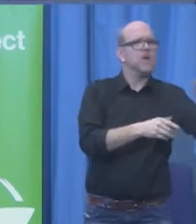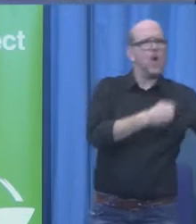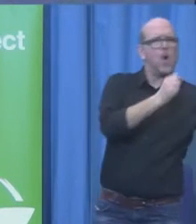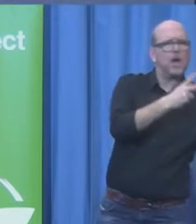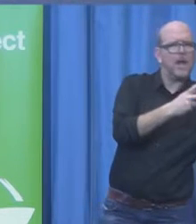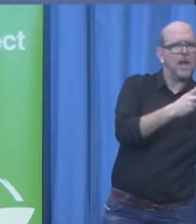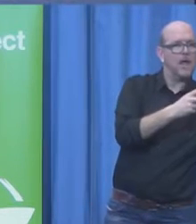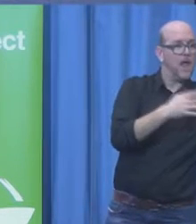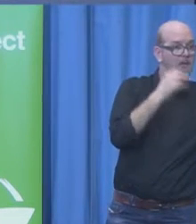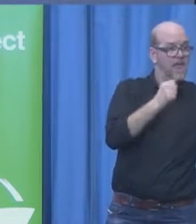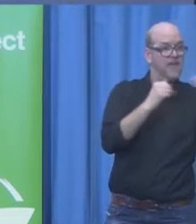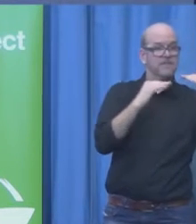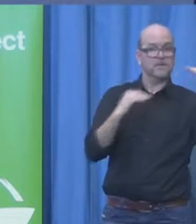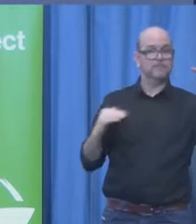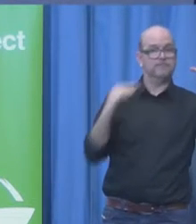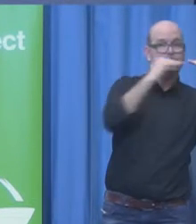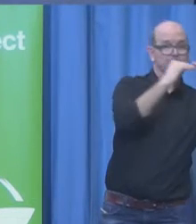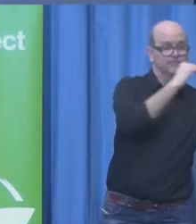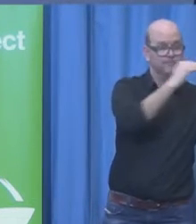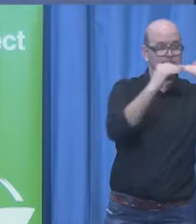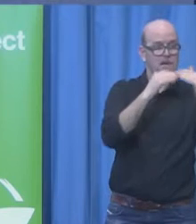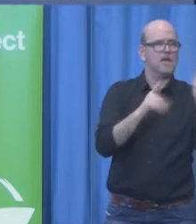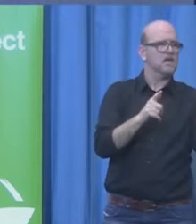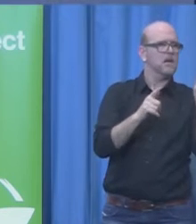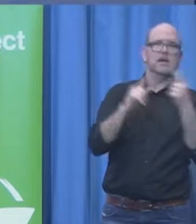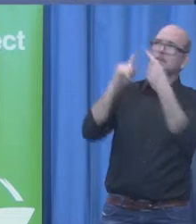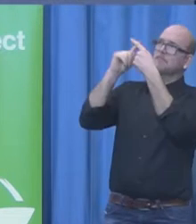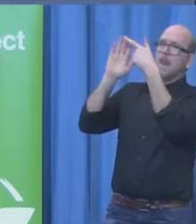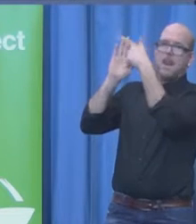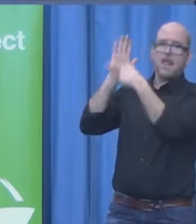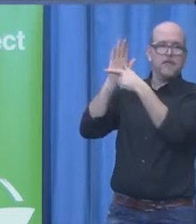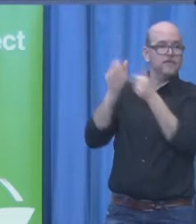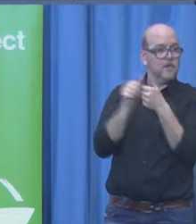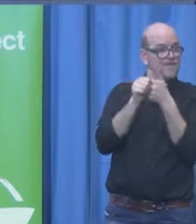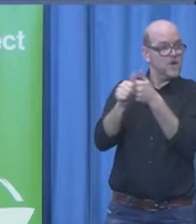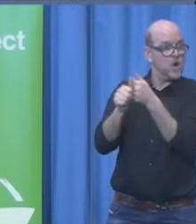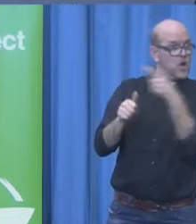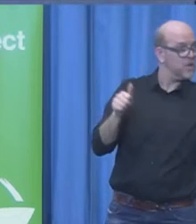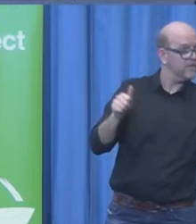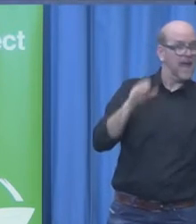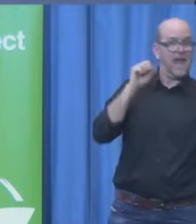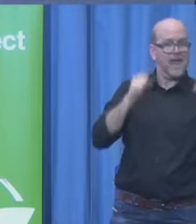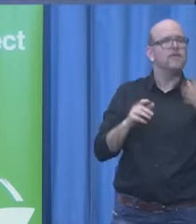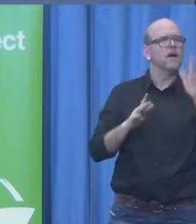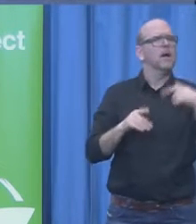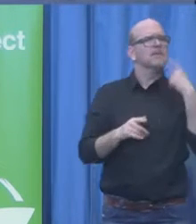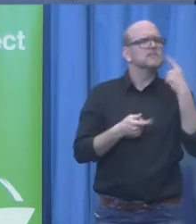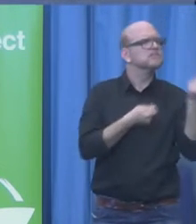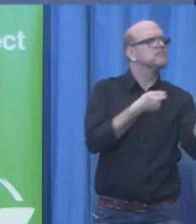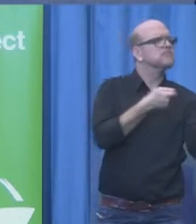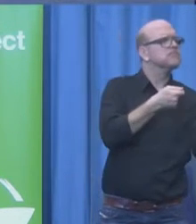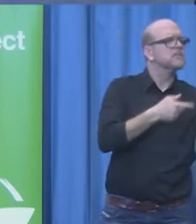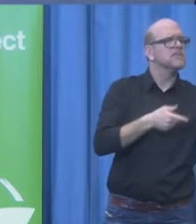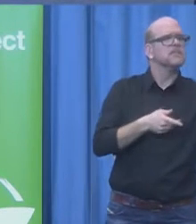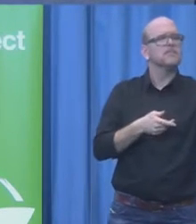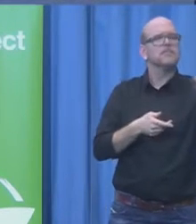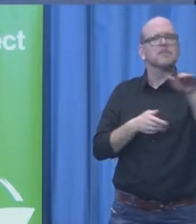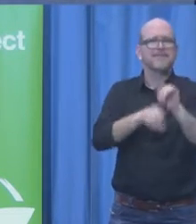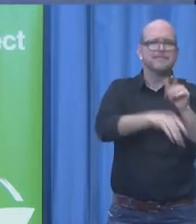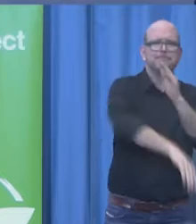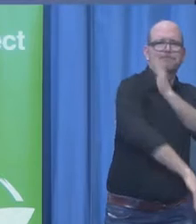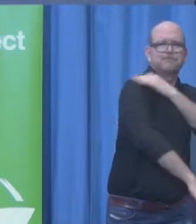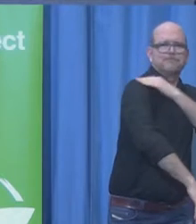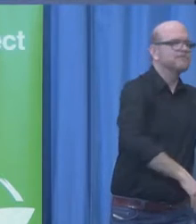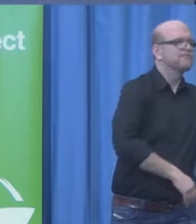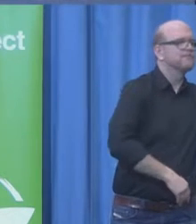from discrimination in the area of employment. This has been done. Then there are cases during the implementation that